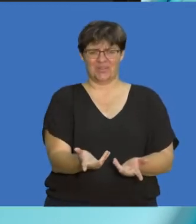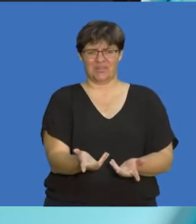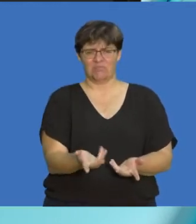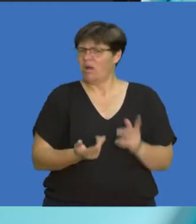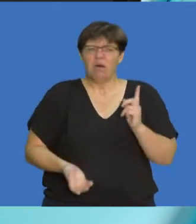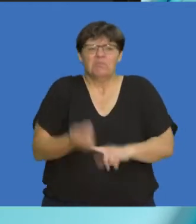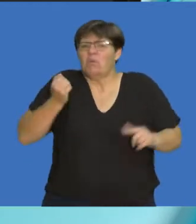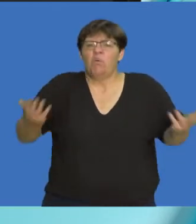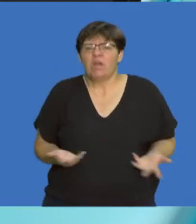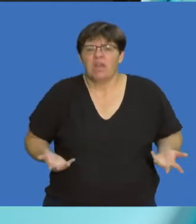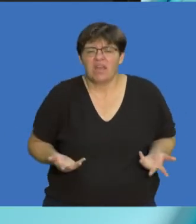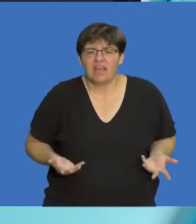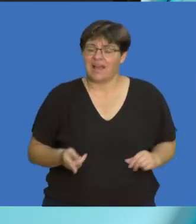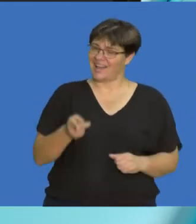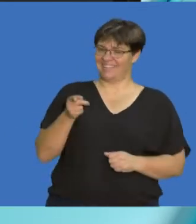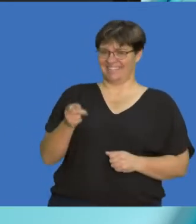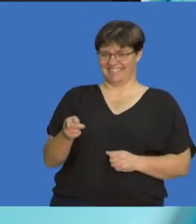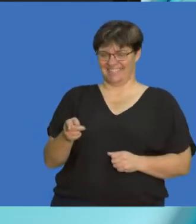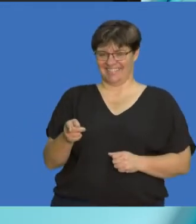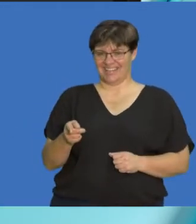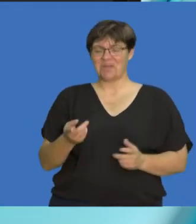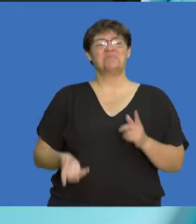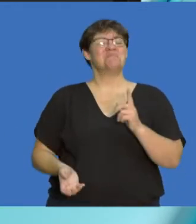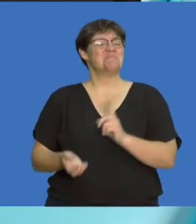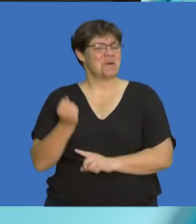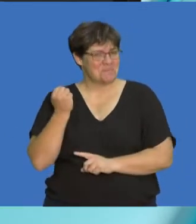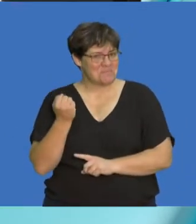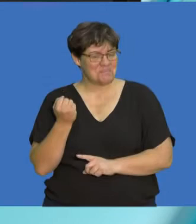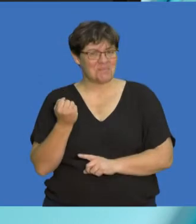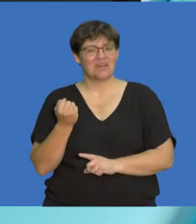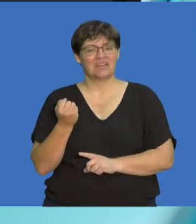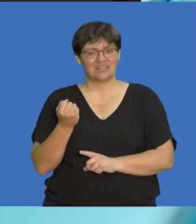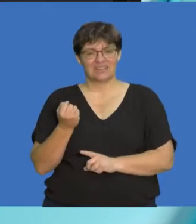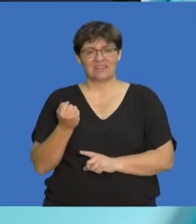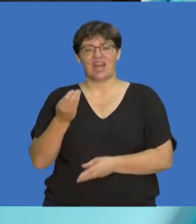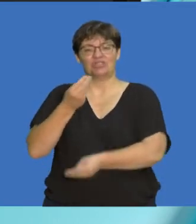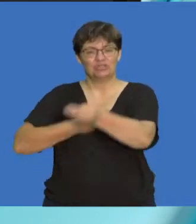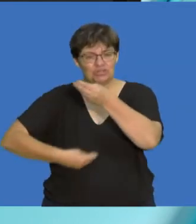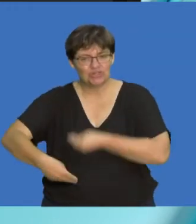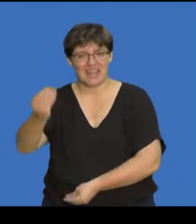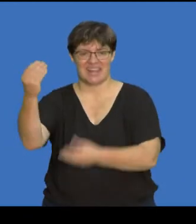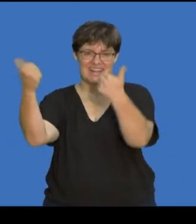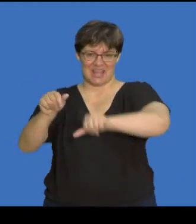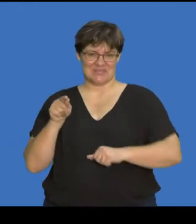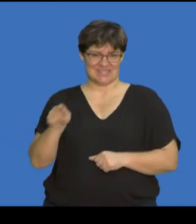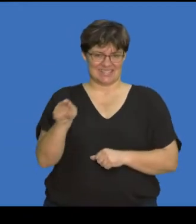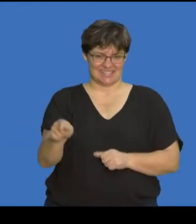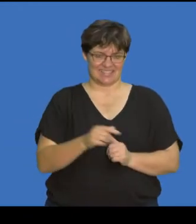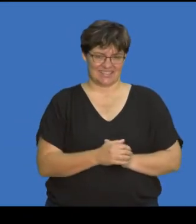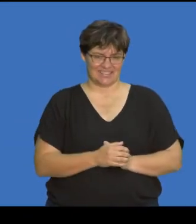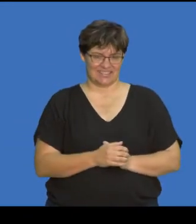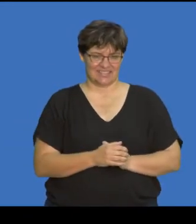am I going to find it? Obviously, guys, I'm going to find this in my trading account. Okay, so